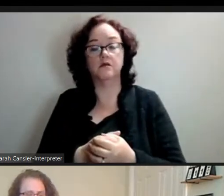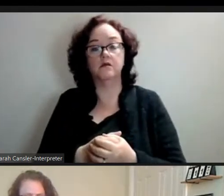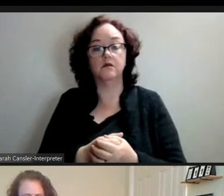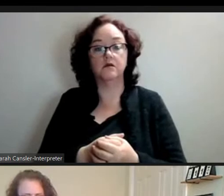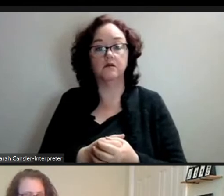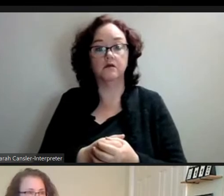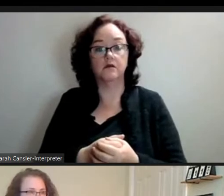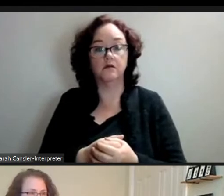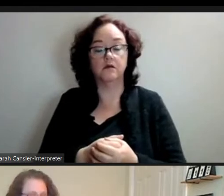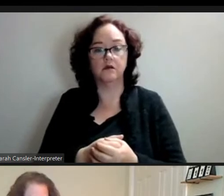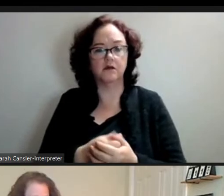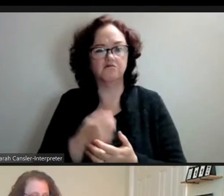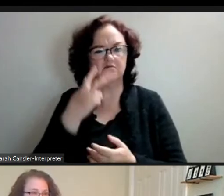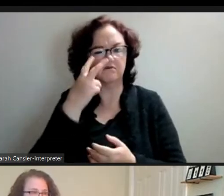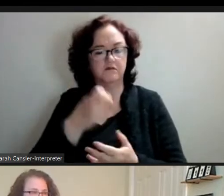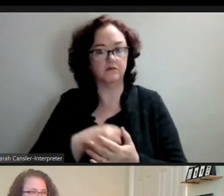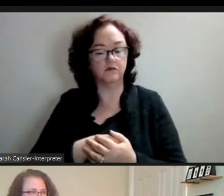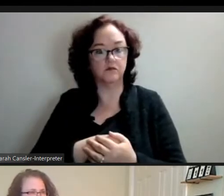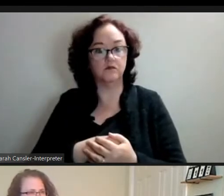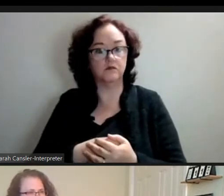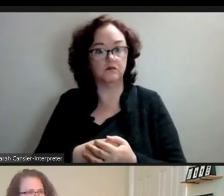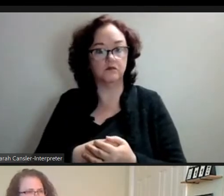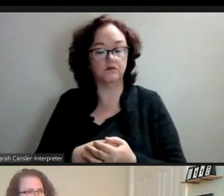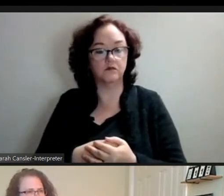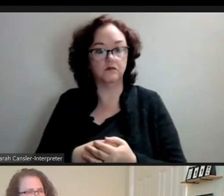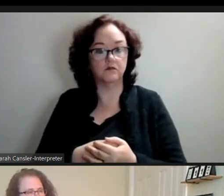I don't think so. Okay.